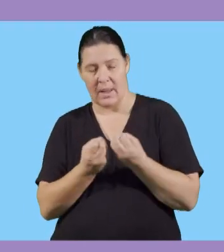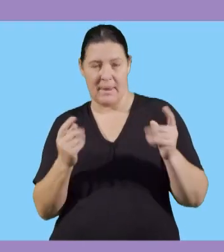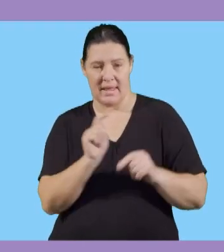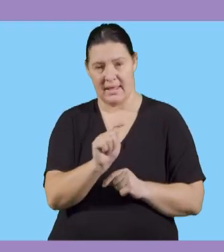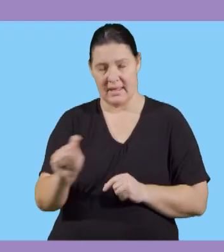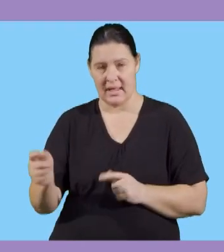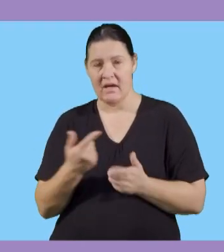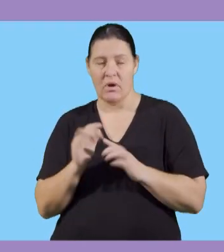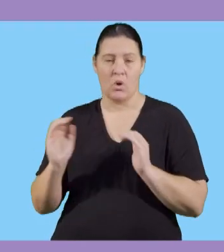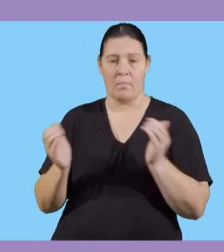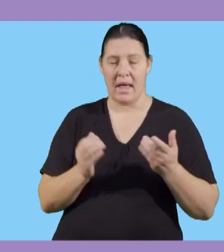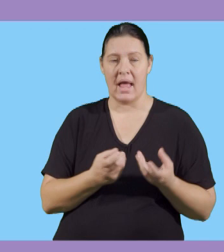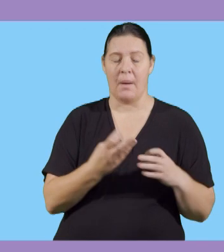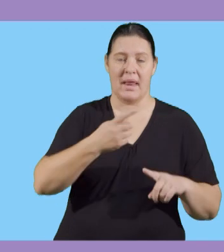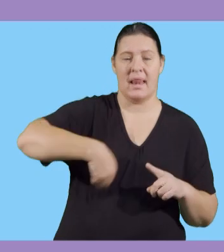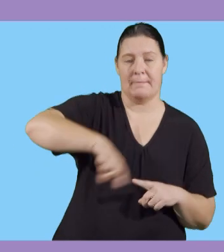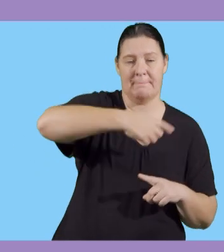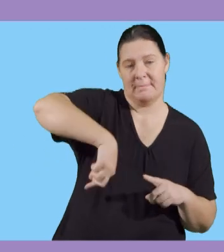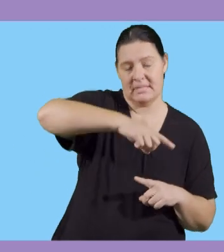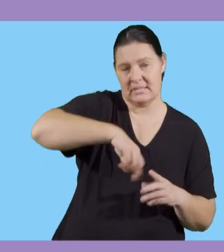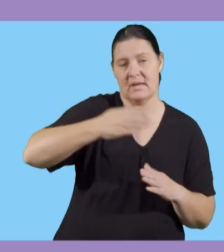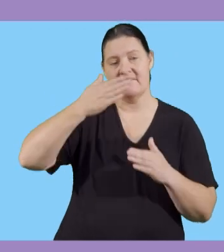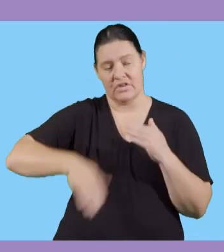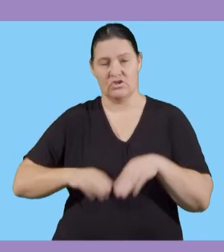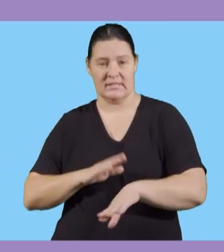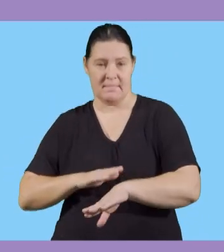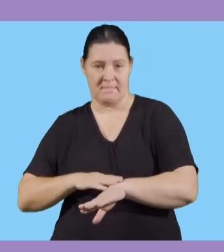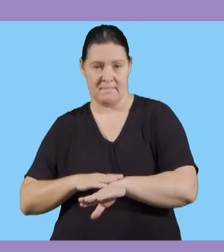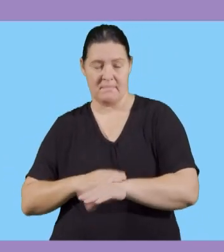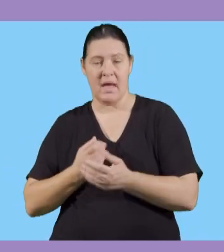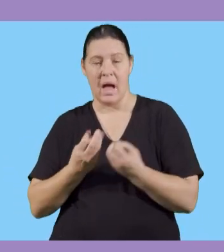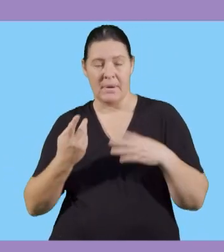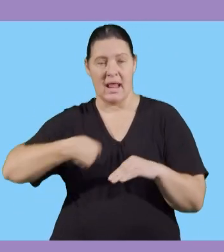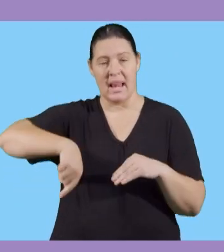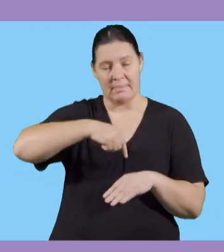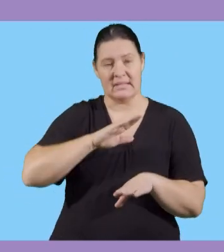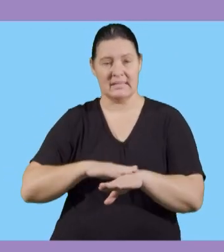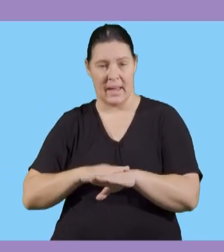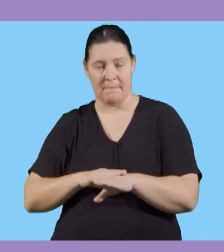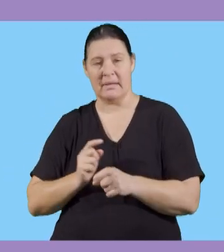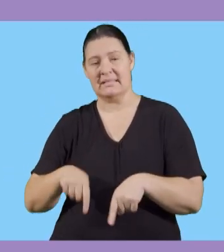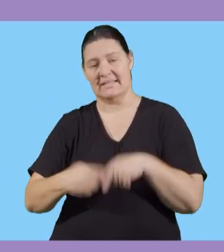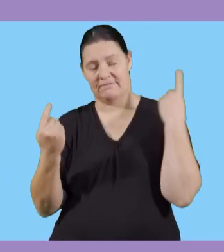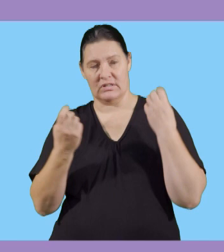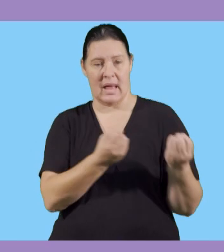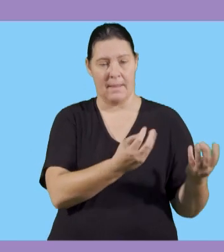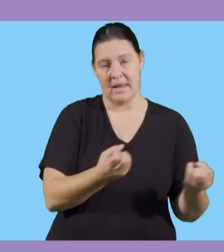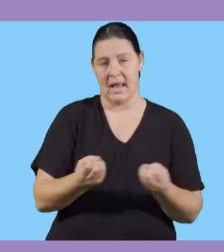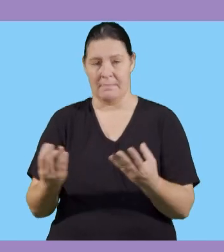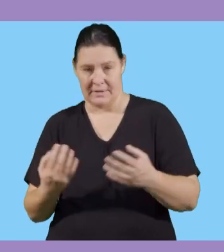For example, when we compare the number of laps completed in time. So the number of laps and time are two different